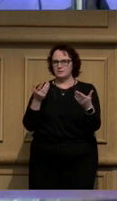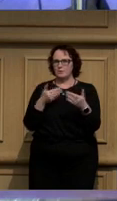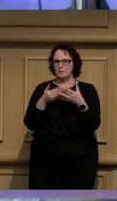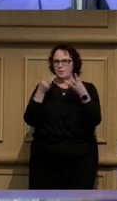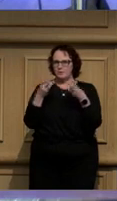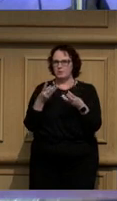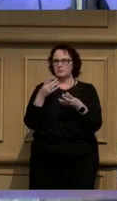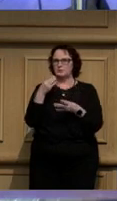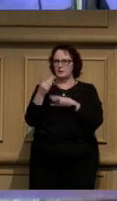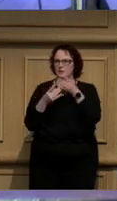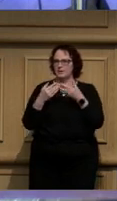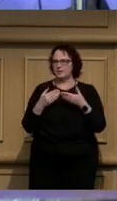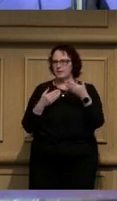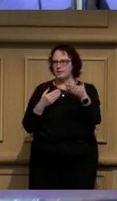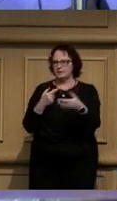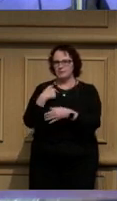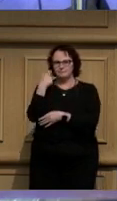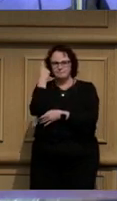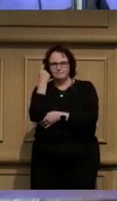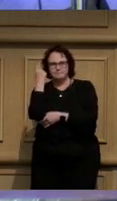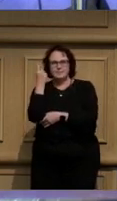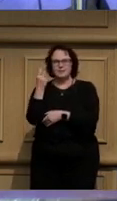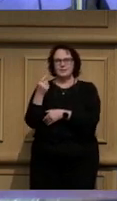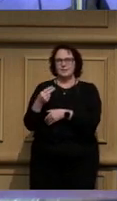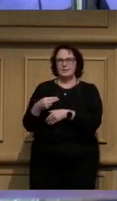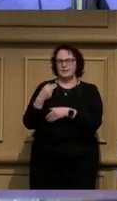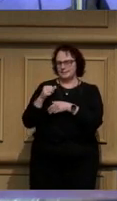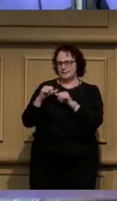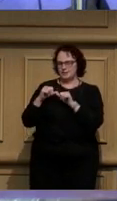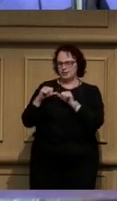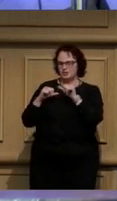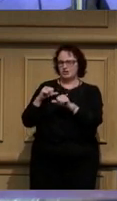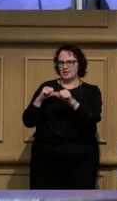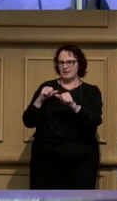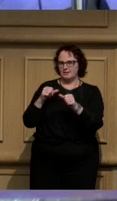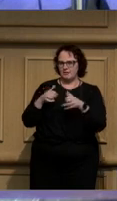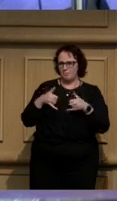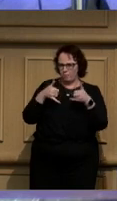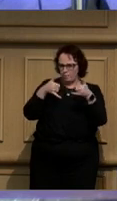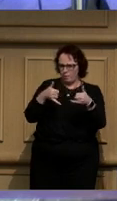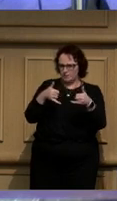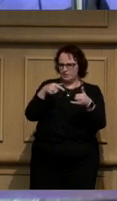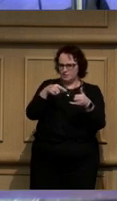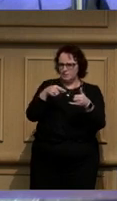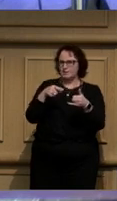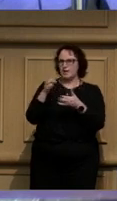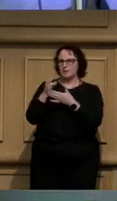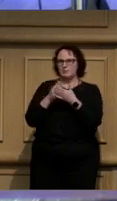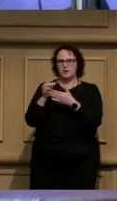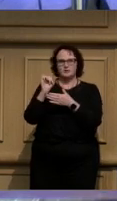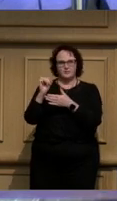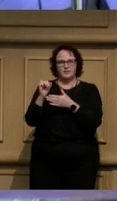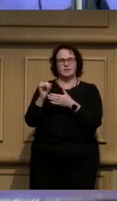frame. I'm curious about whether the Next Generation Award and being part of that decade of centenary